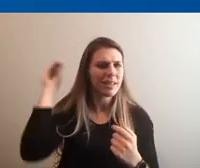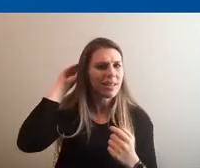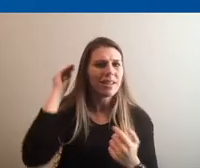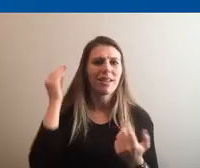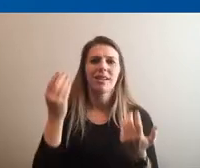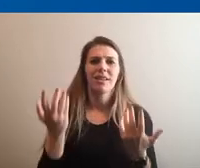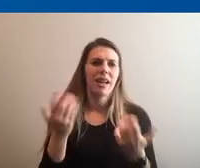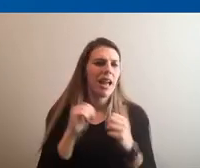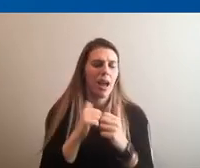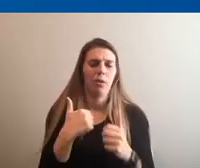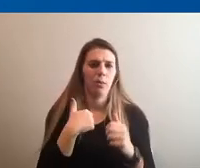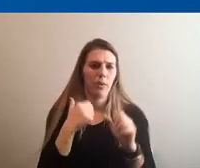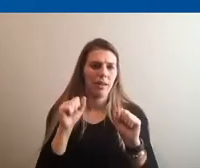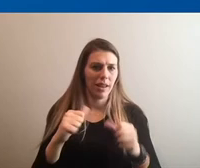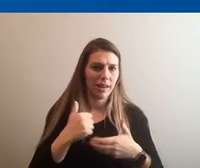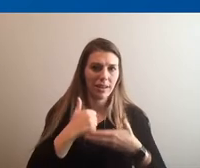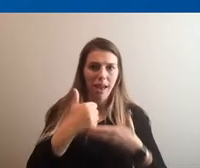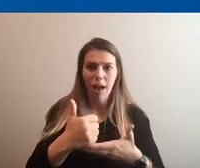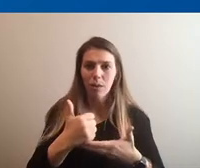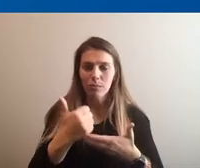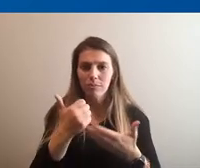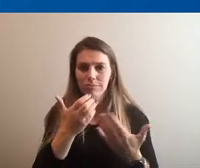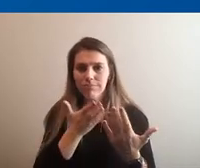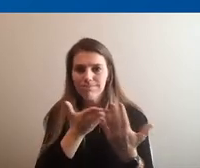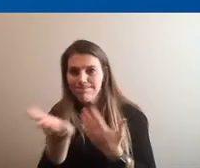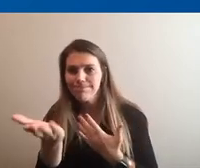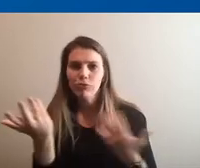How can we help